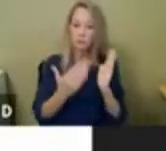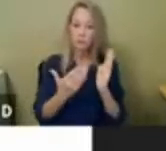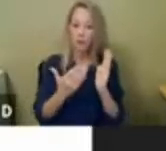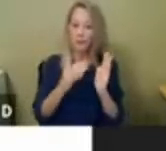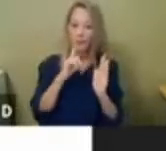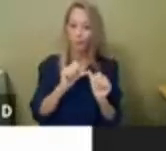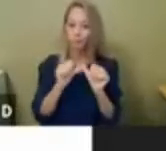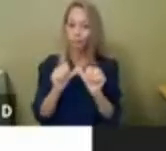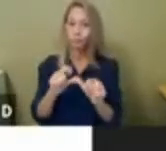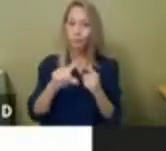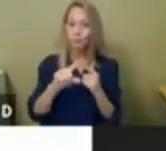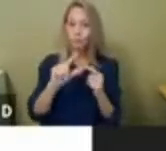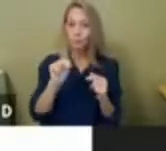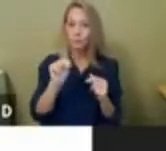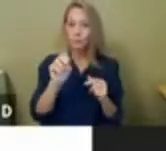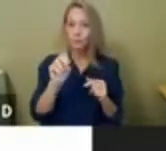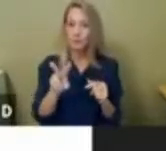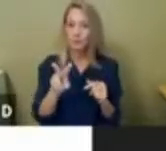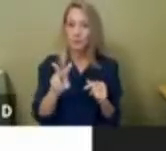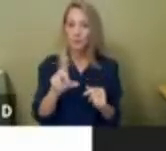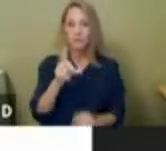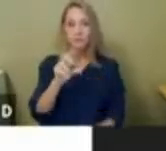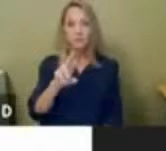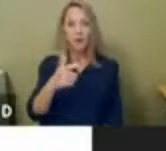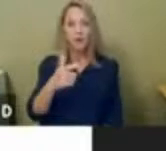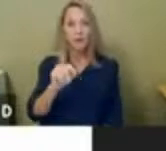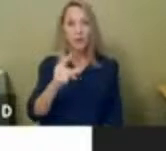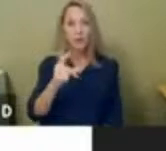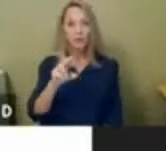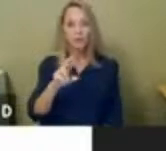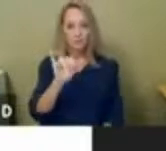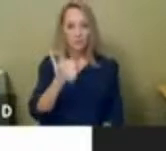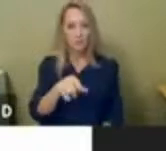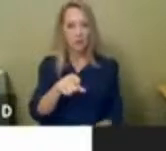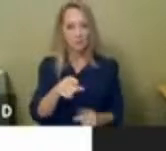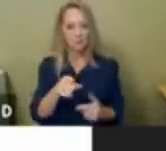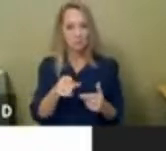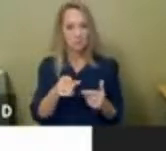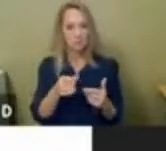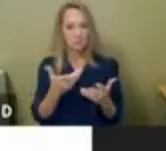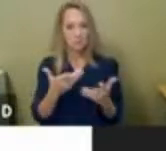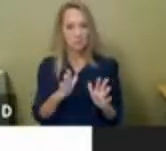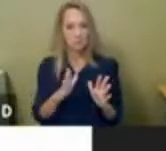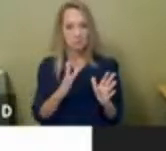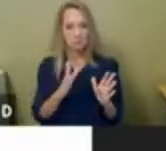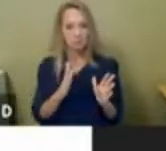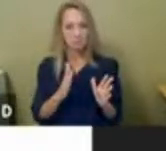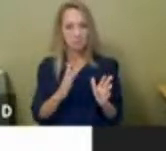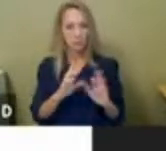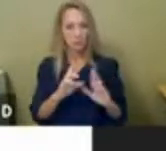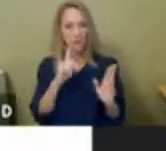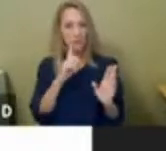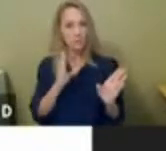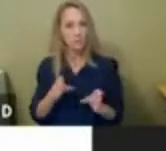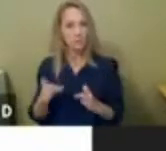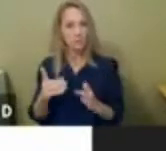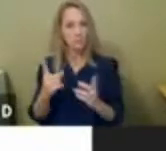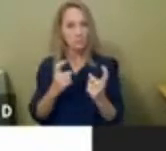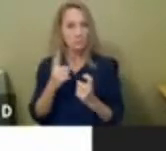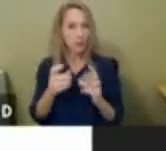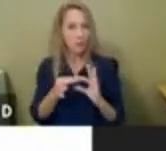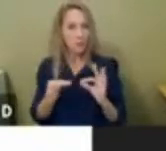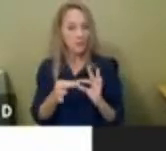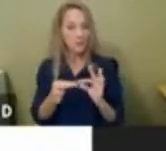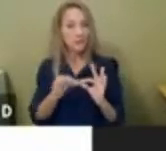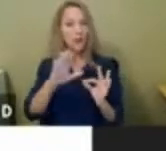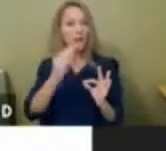believe that prepares this portion of my prepared comments. I'll be happy to take any questions. And again, I'll